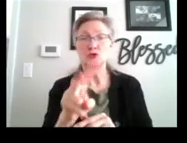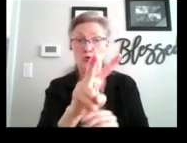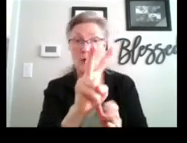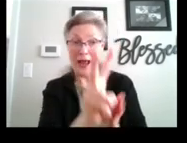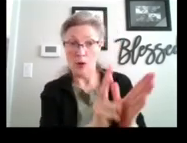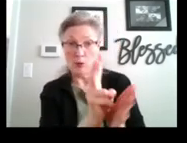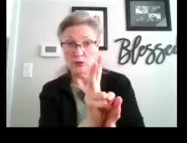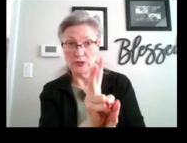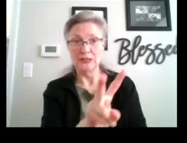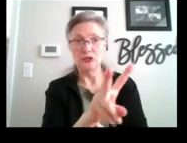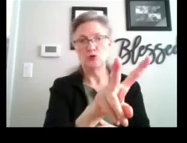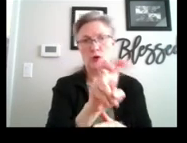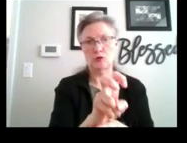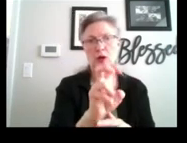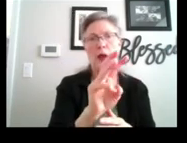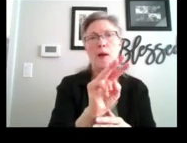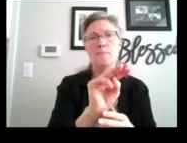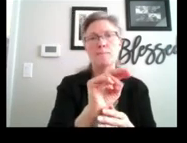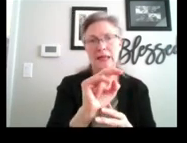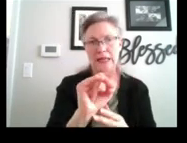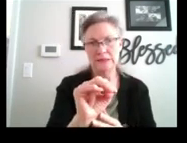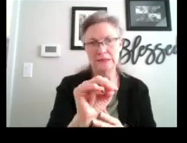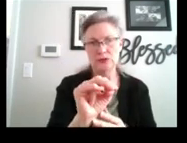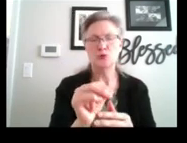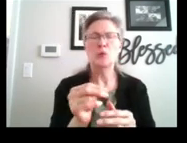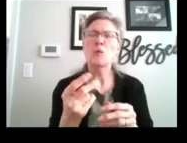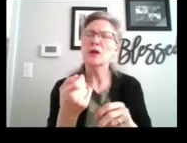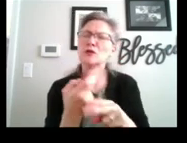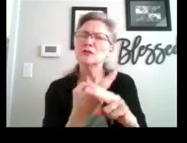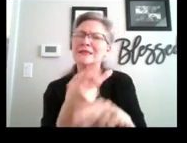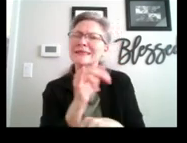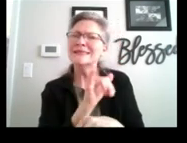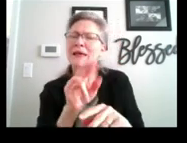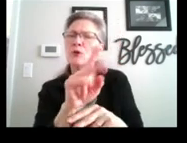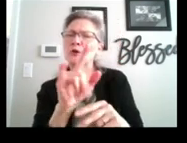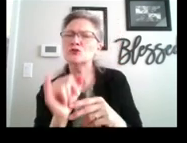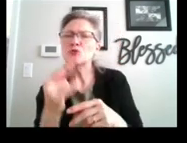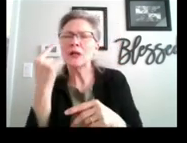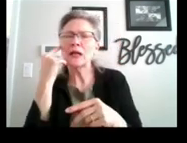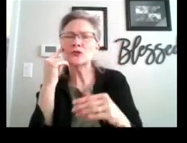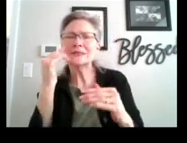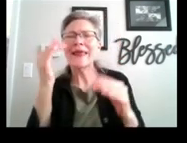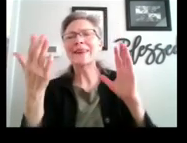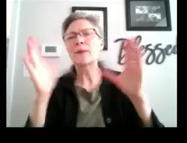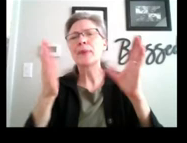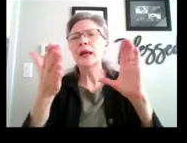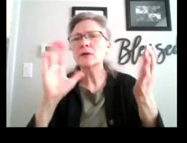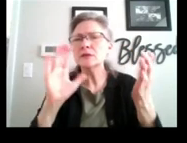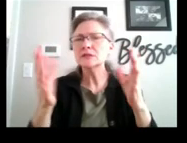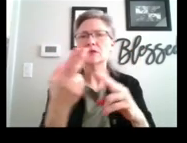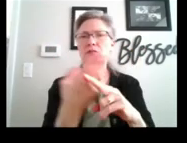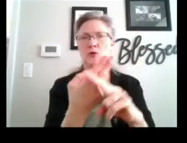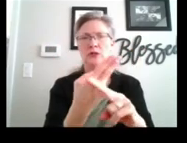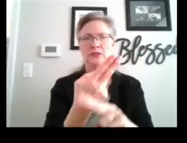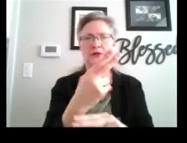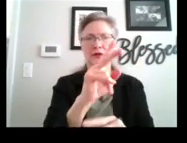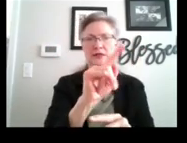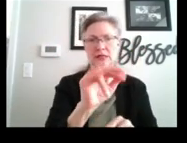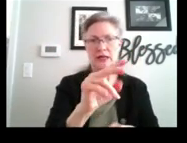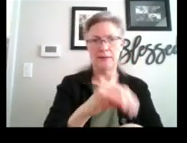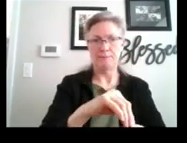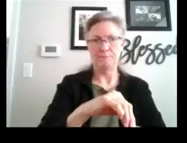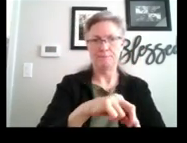kind of get to the same units so that we can have a better understanding of how these units of time relate to each other. So let's start